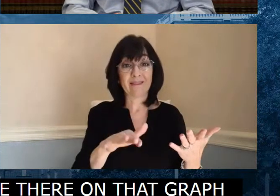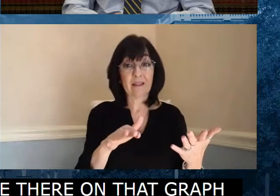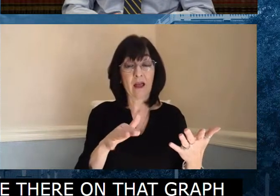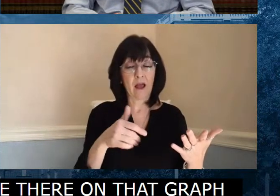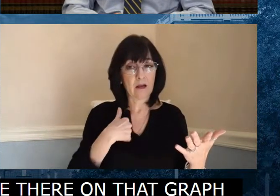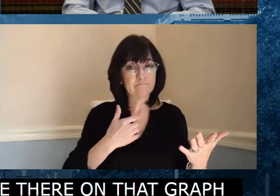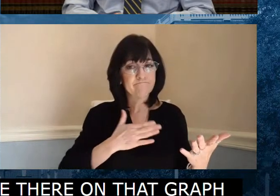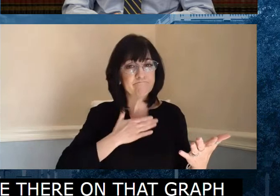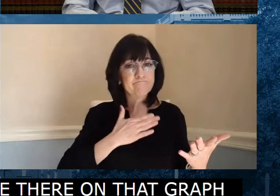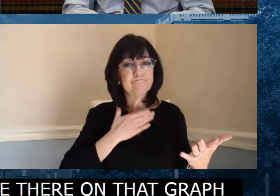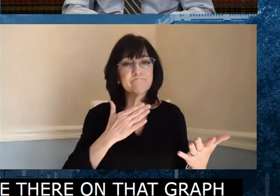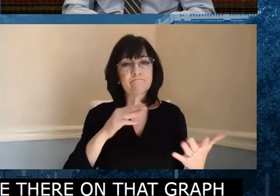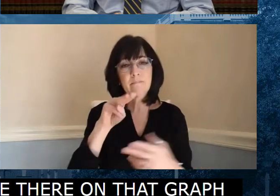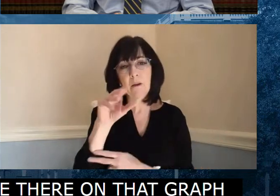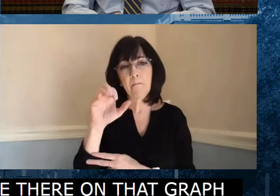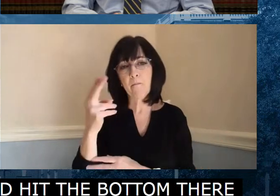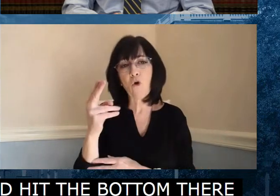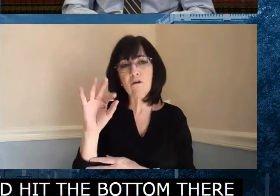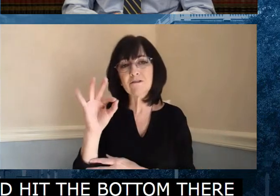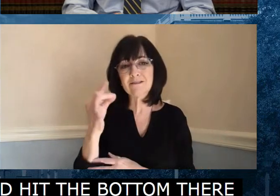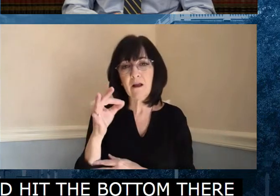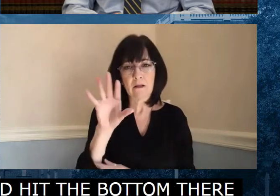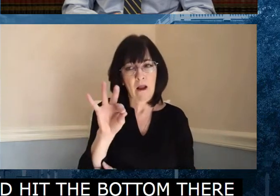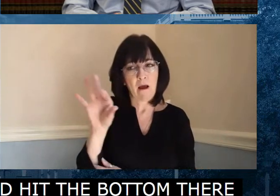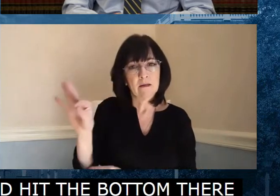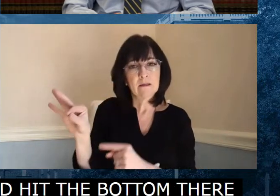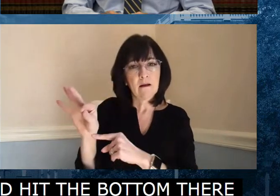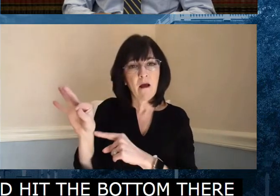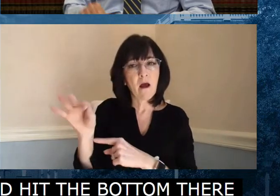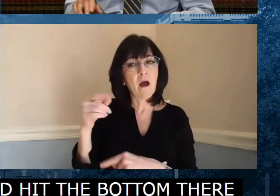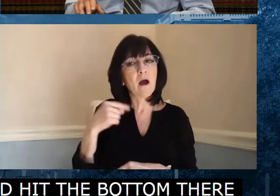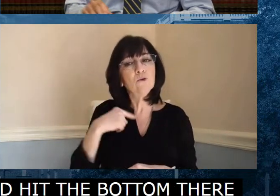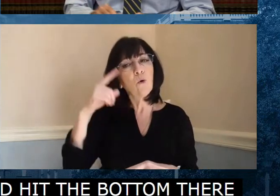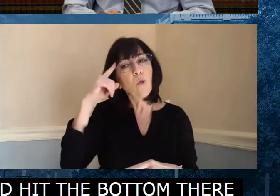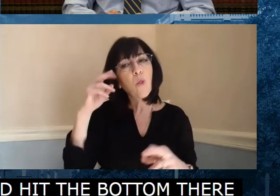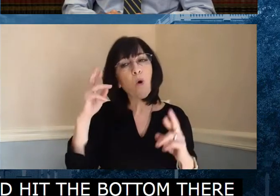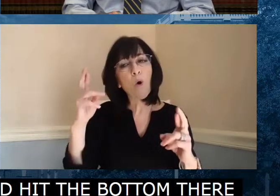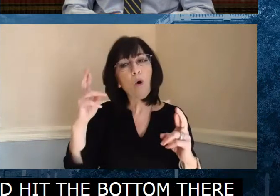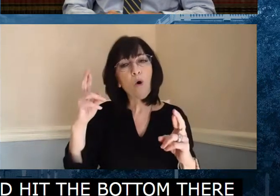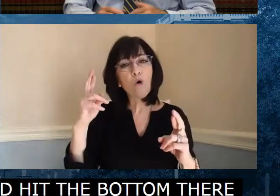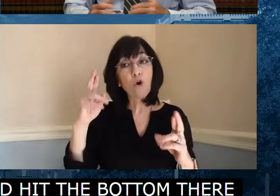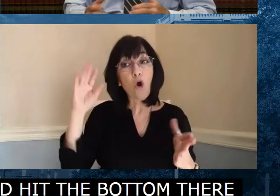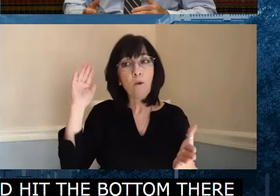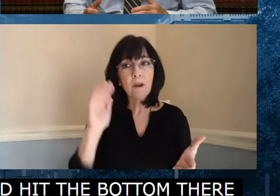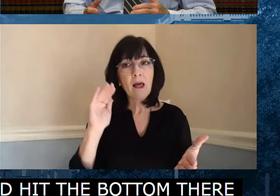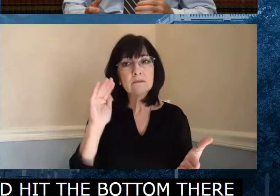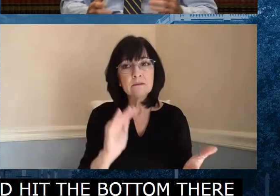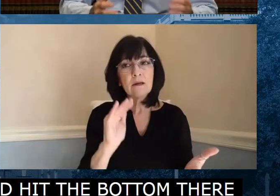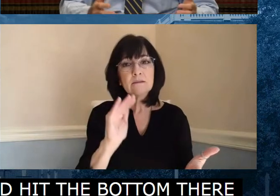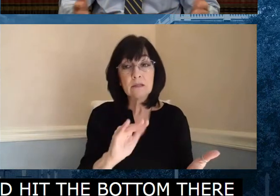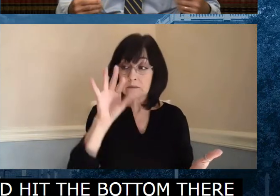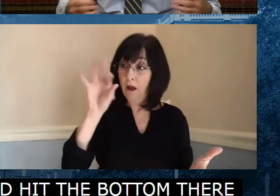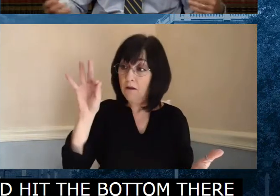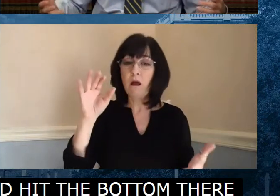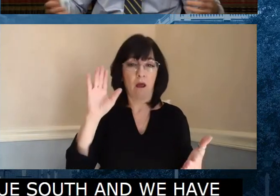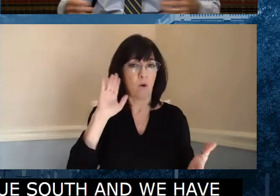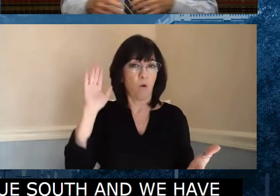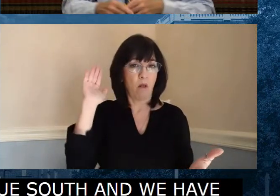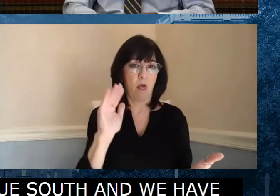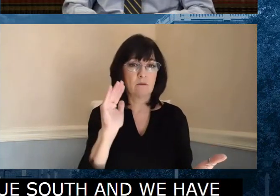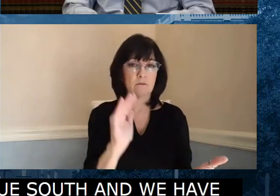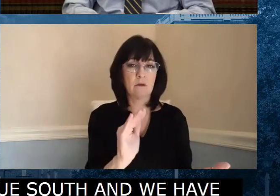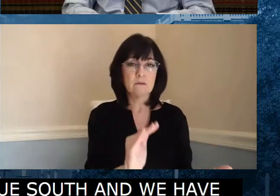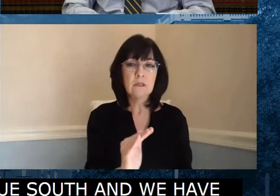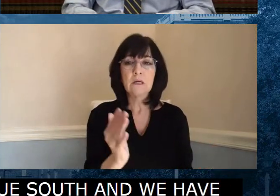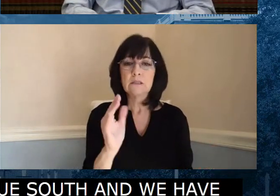and our hope was that we would continue south, and we've gone the other way, not in a big way, and the hospitals